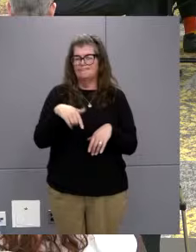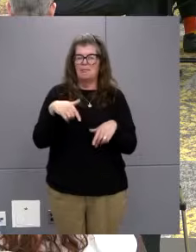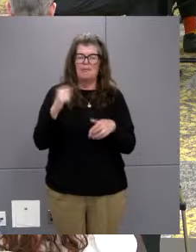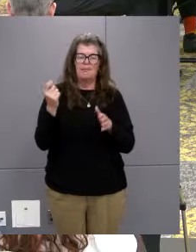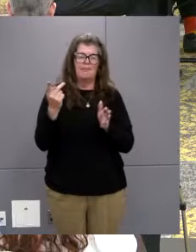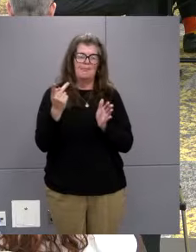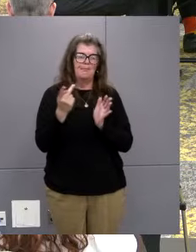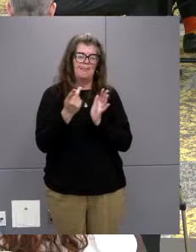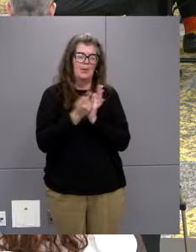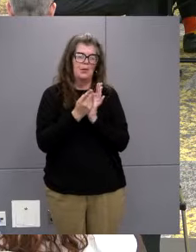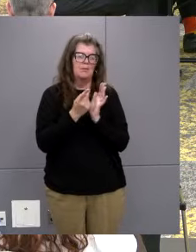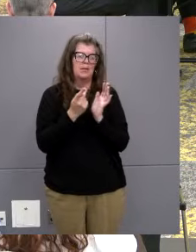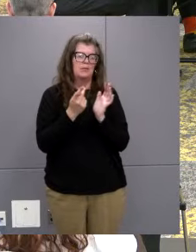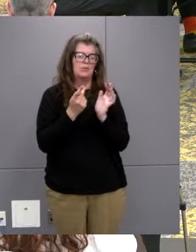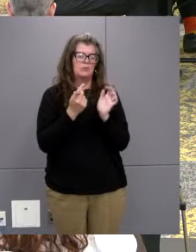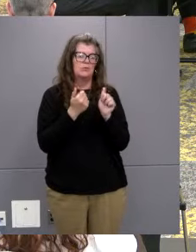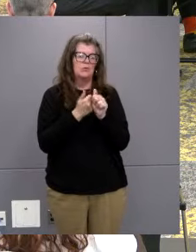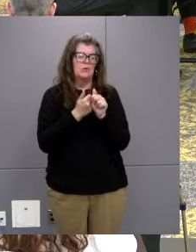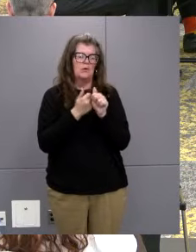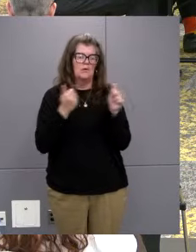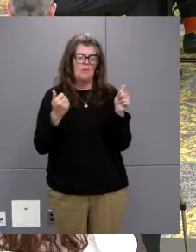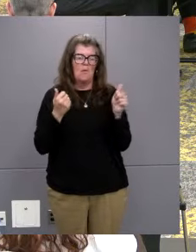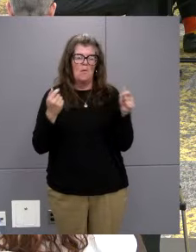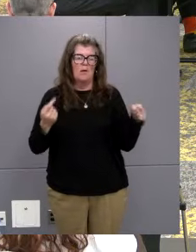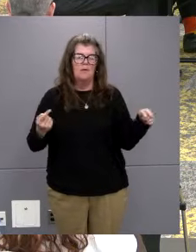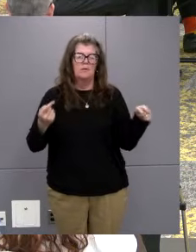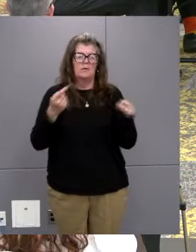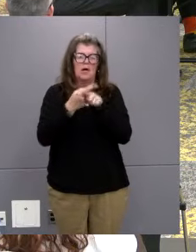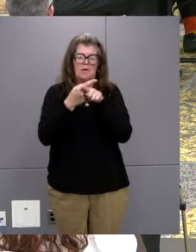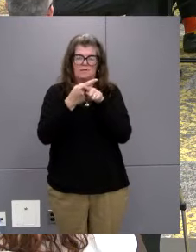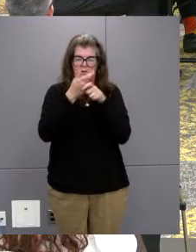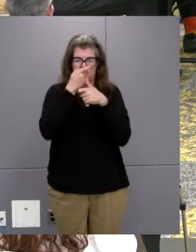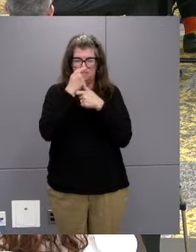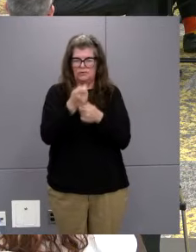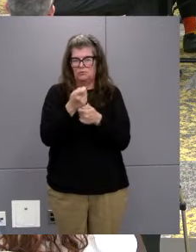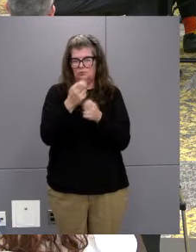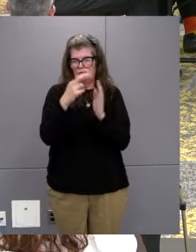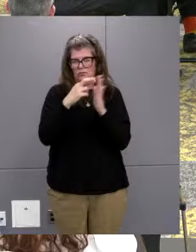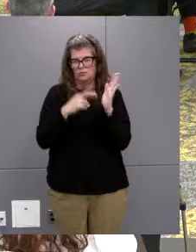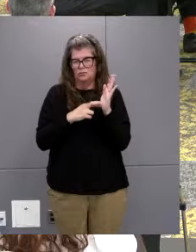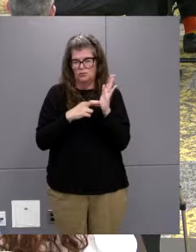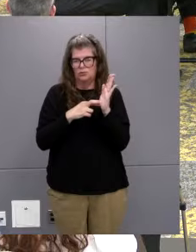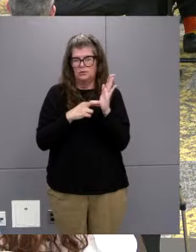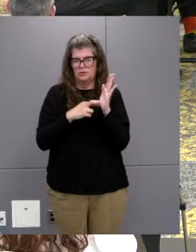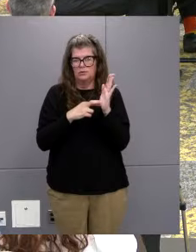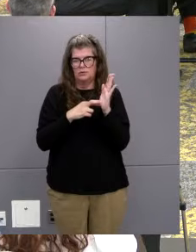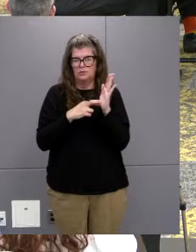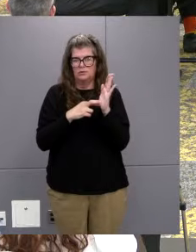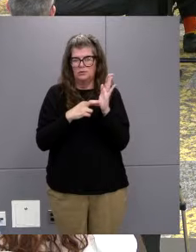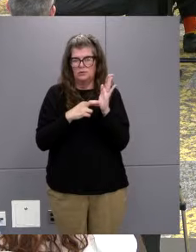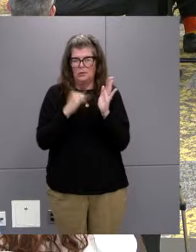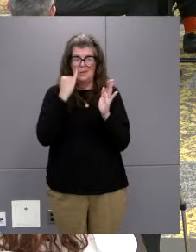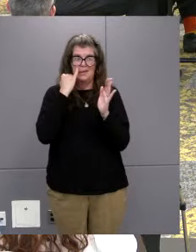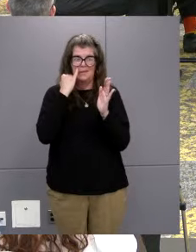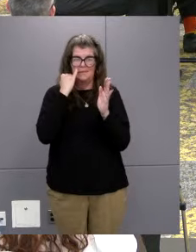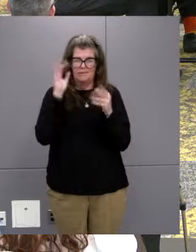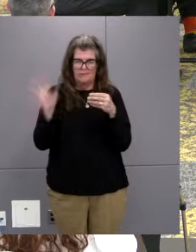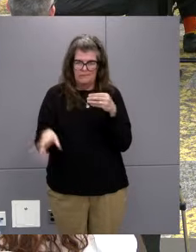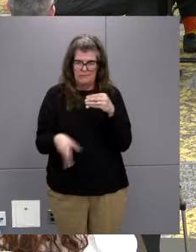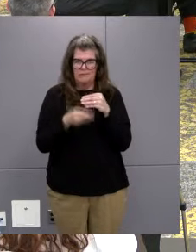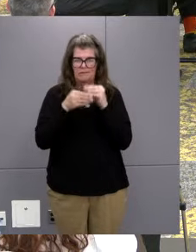to avoid the conflict of interest rule by virtue of this rule, if adopted, number